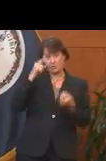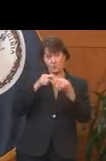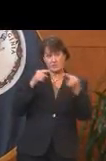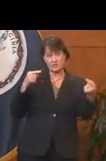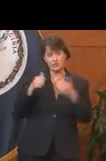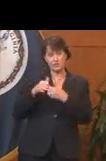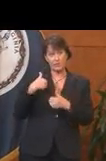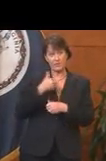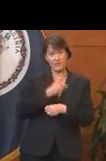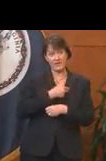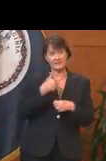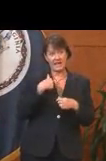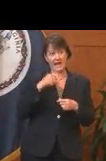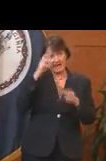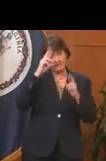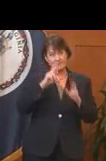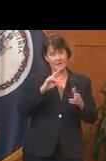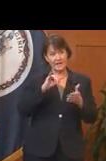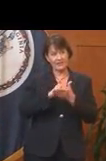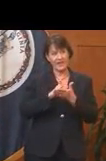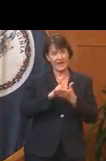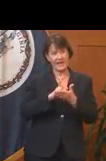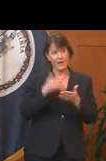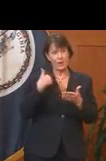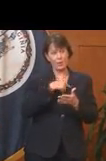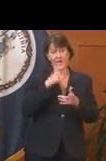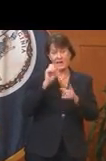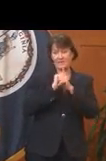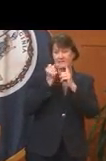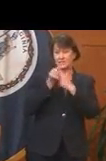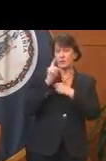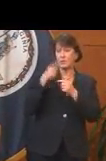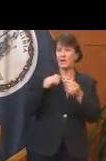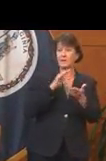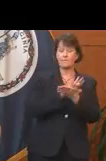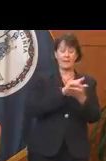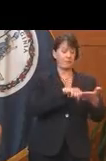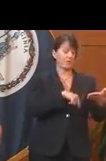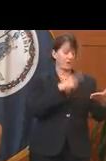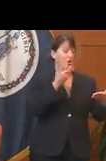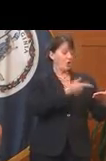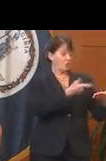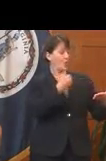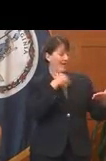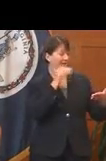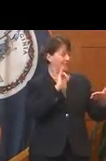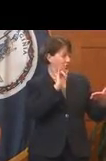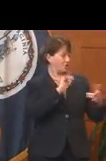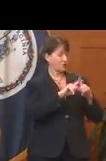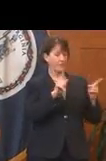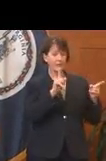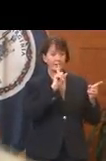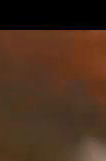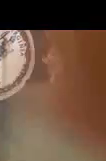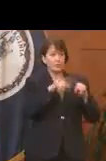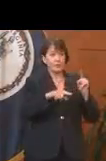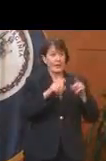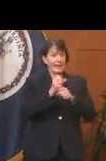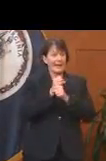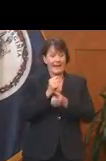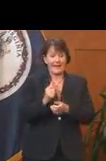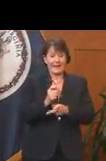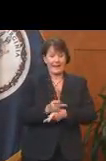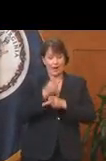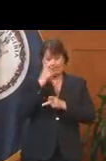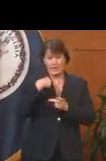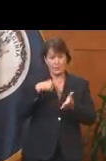is that we have a circumstance where we have pieces of paper that say we have insurance, but we don't have access to care because we can't